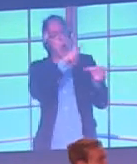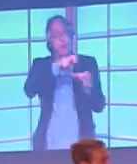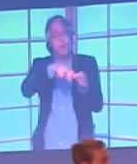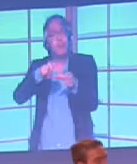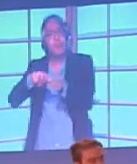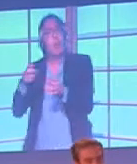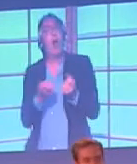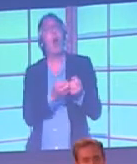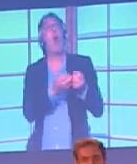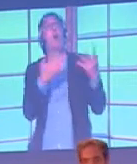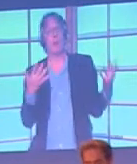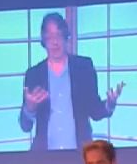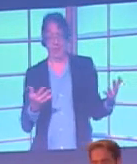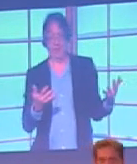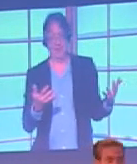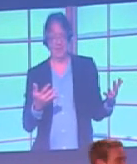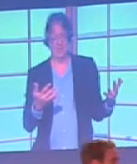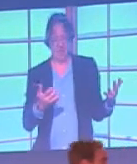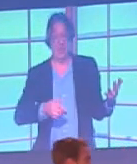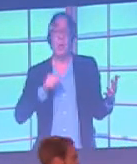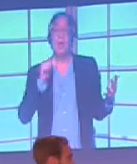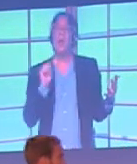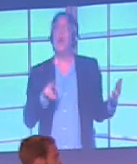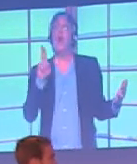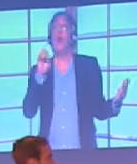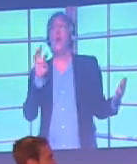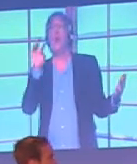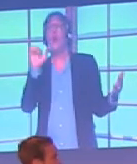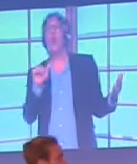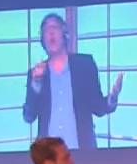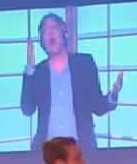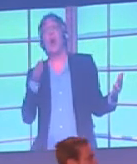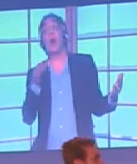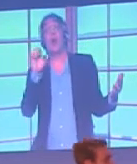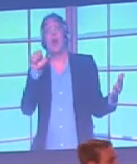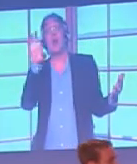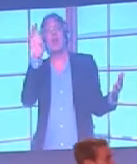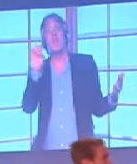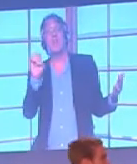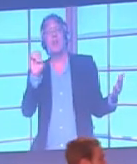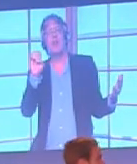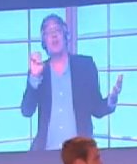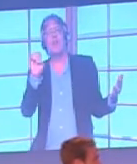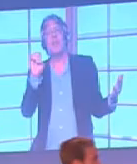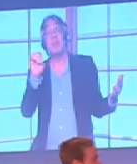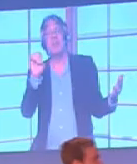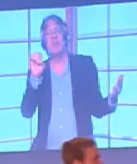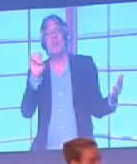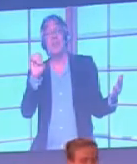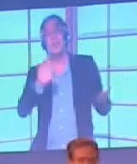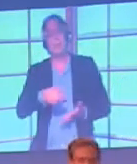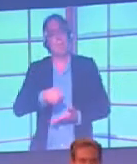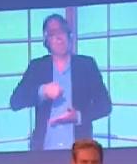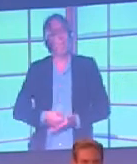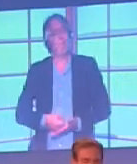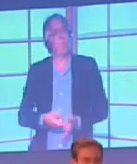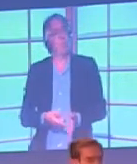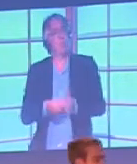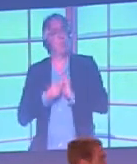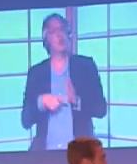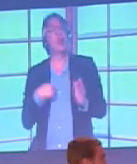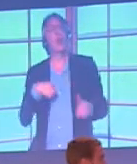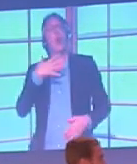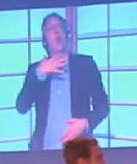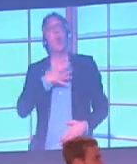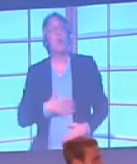this number, within the UEFA/CAFE minimum requirements, we expect at least a